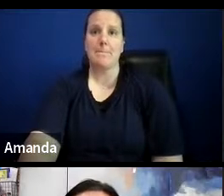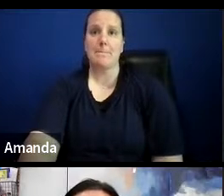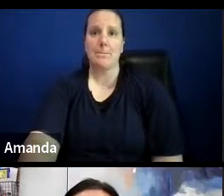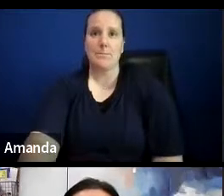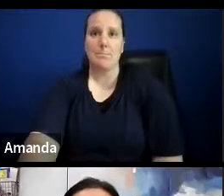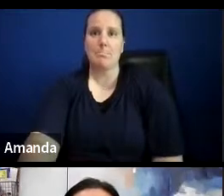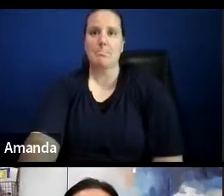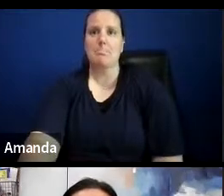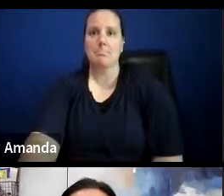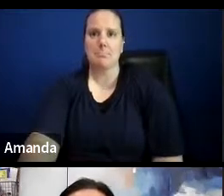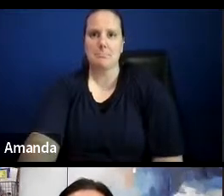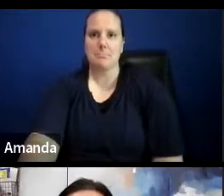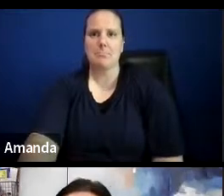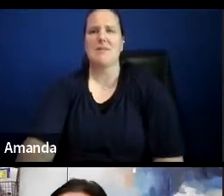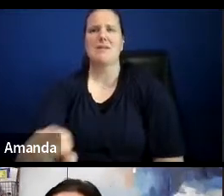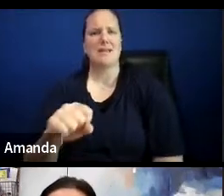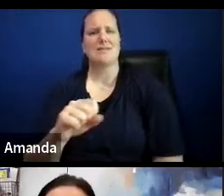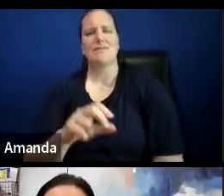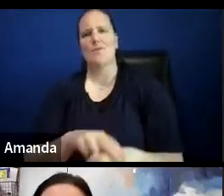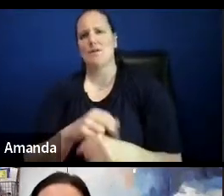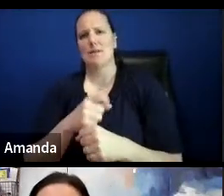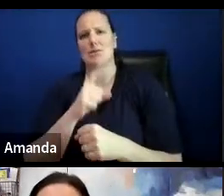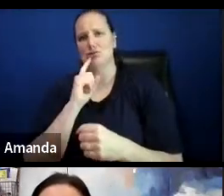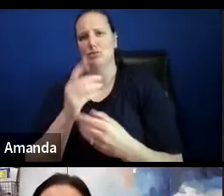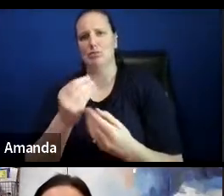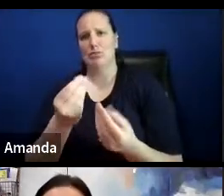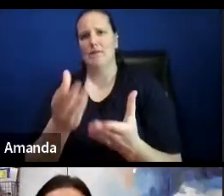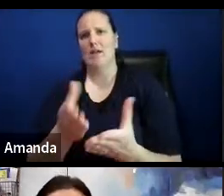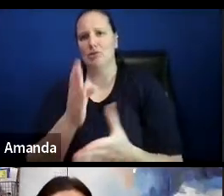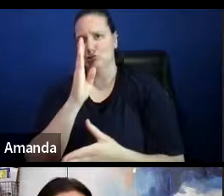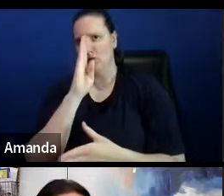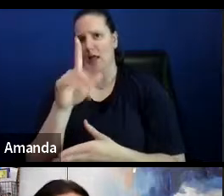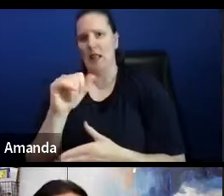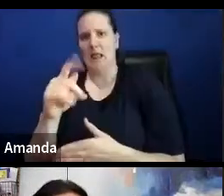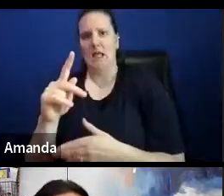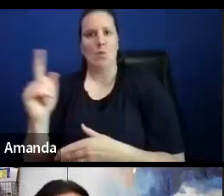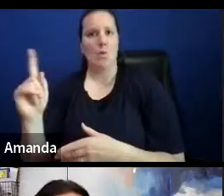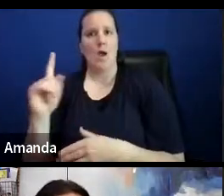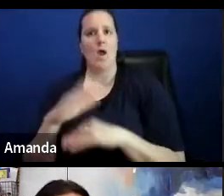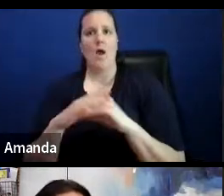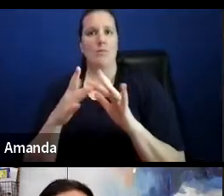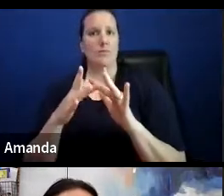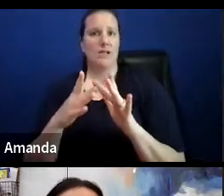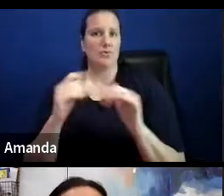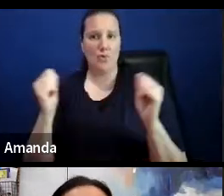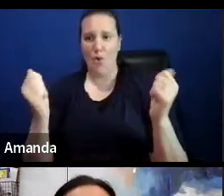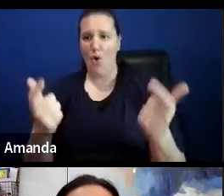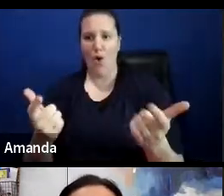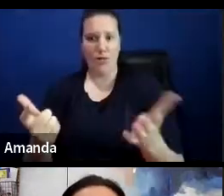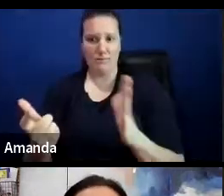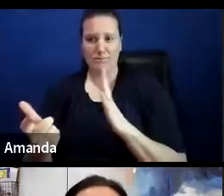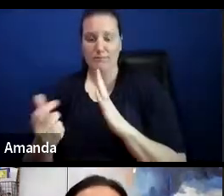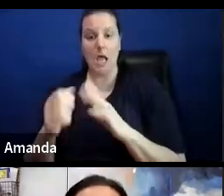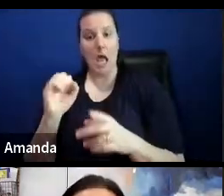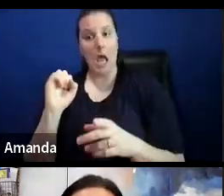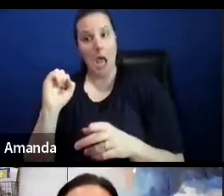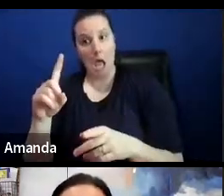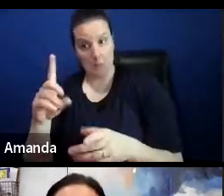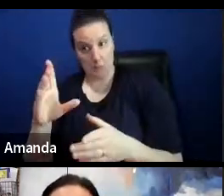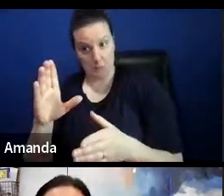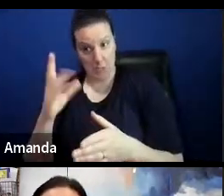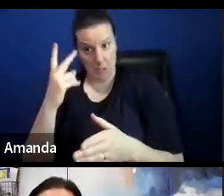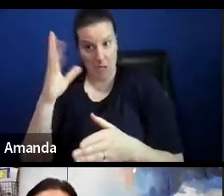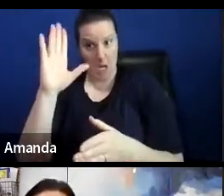Absolutely. And we can make sure we provide the direct link to where it's at on our website to all of you. Ed, I see your